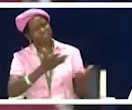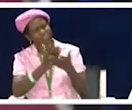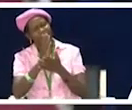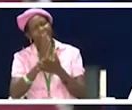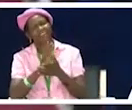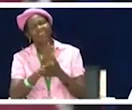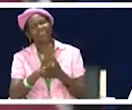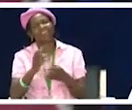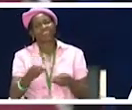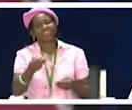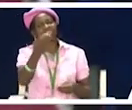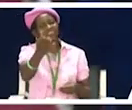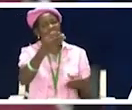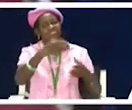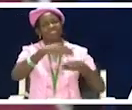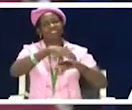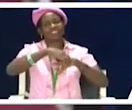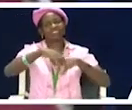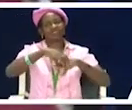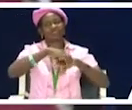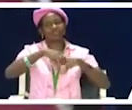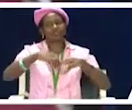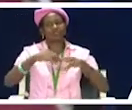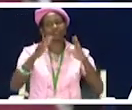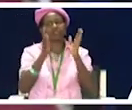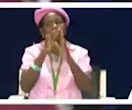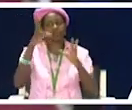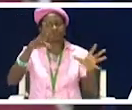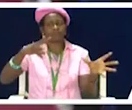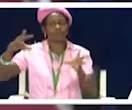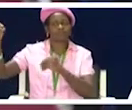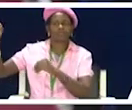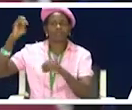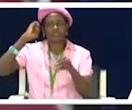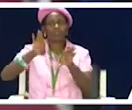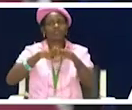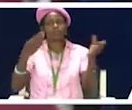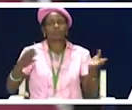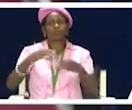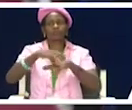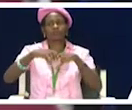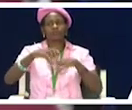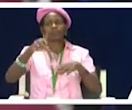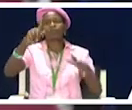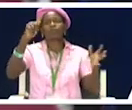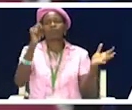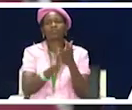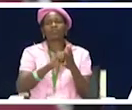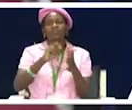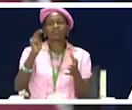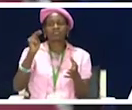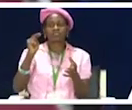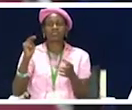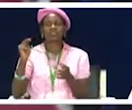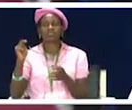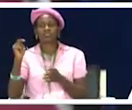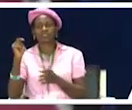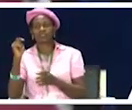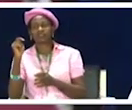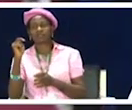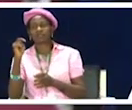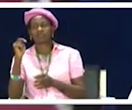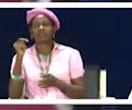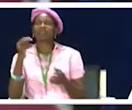And he gave me an envelope. I prayed for him, he left. I opened the envelope, 1,000 naira. I said,